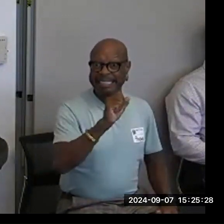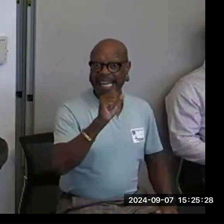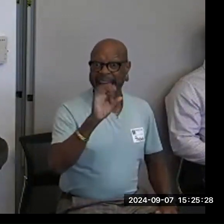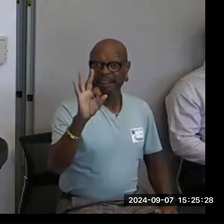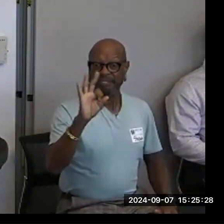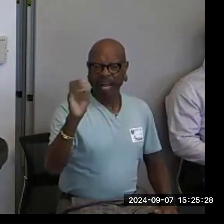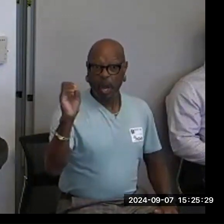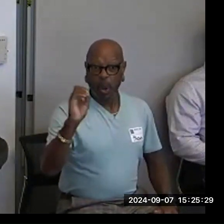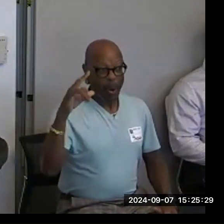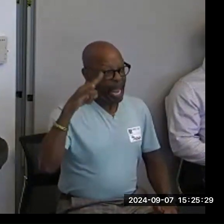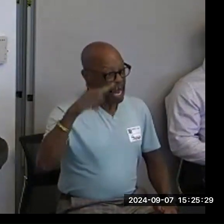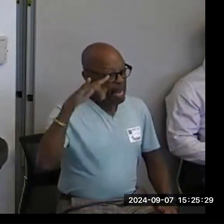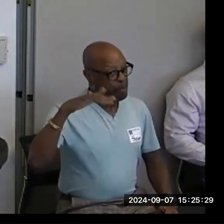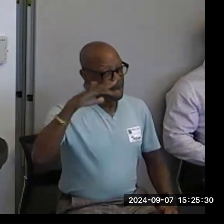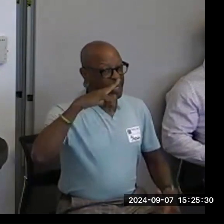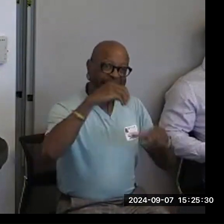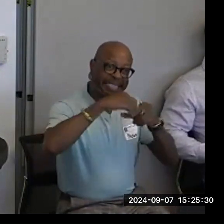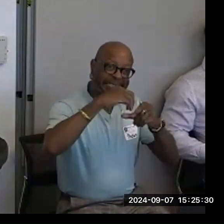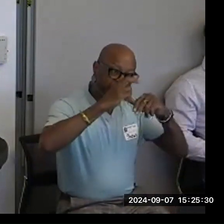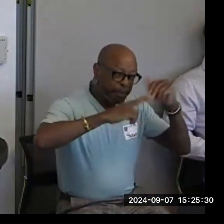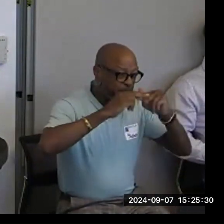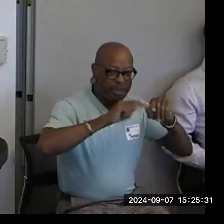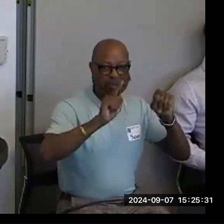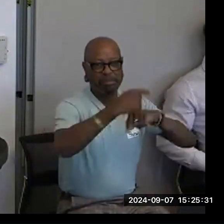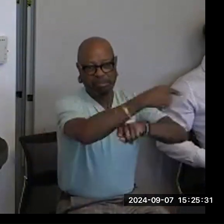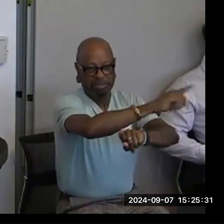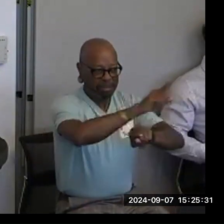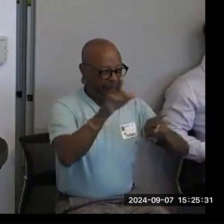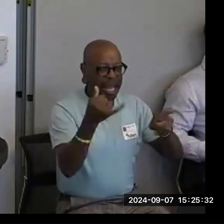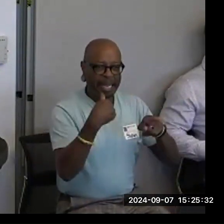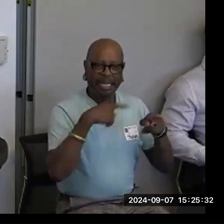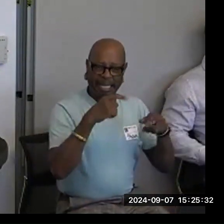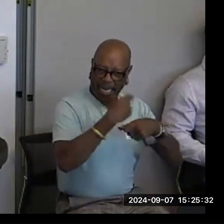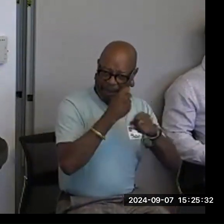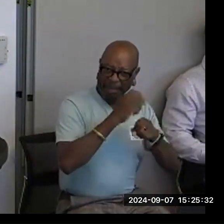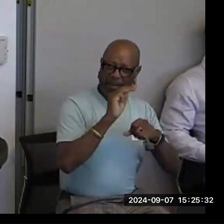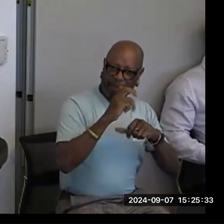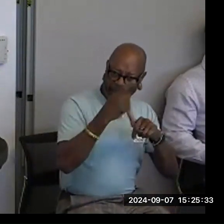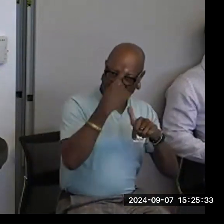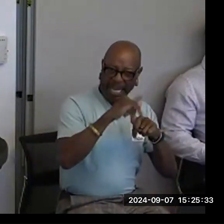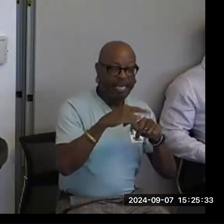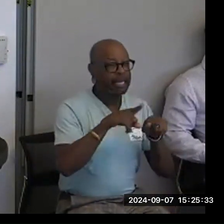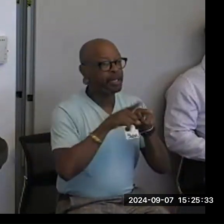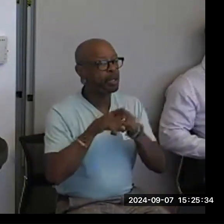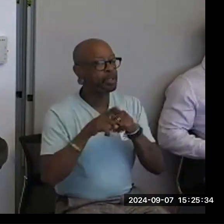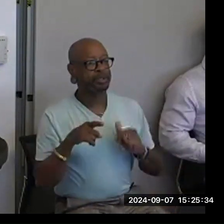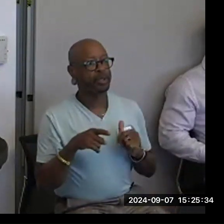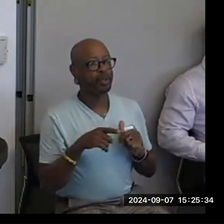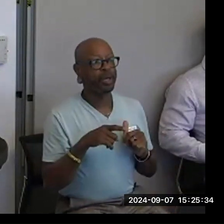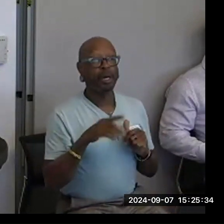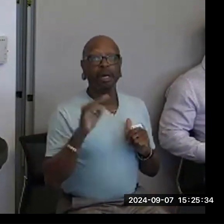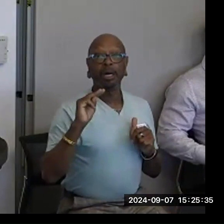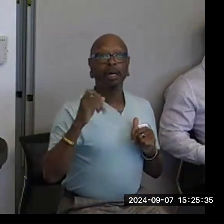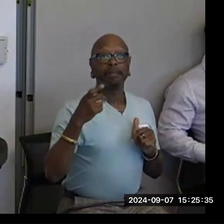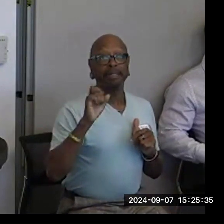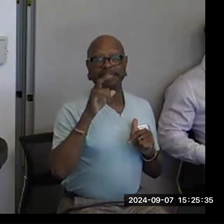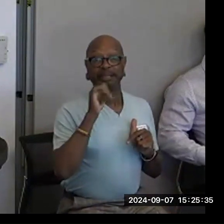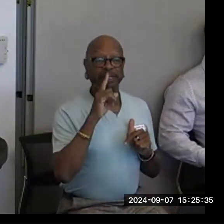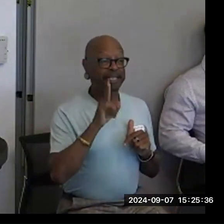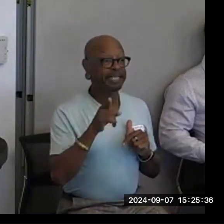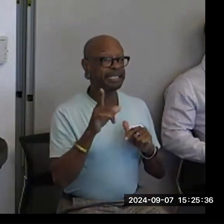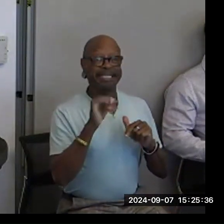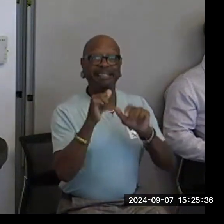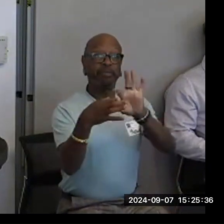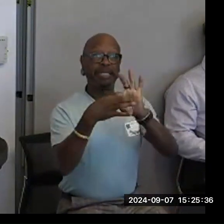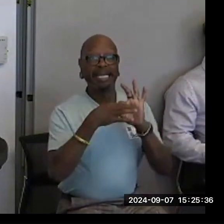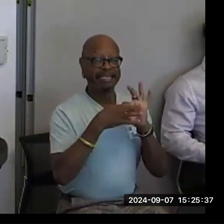And can I make truly custom aesthetic maps that don't relate to real geographic spaces